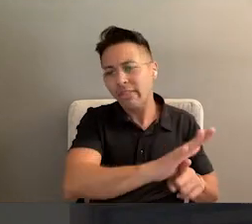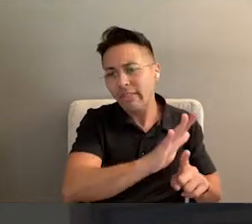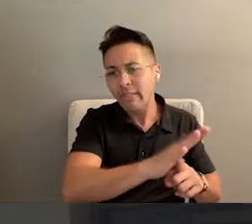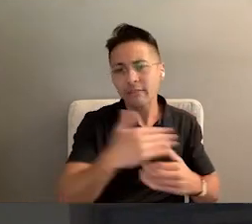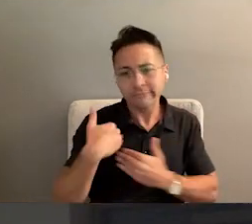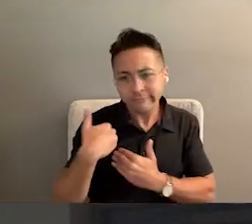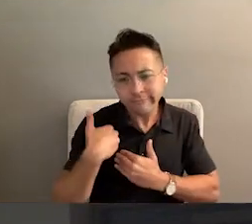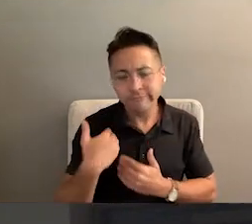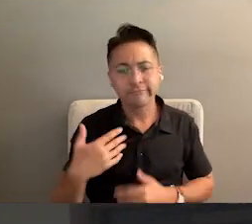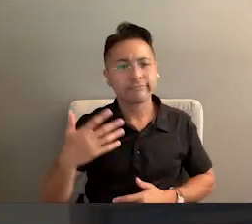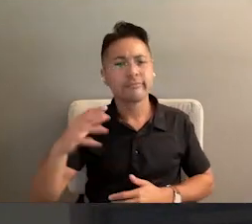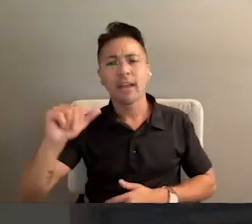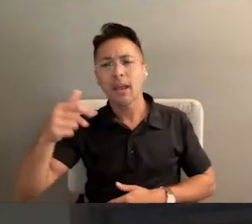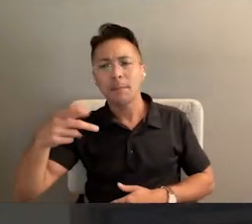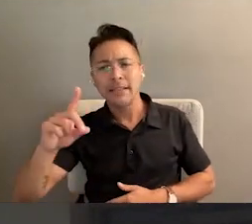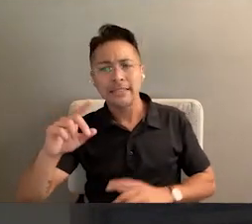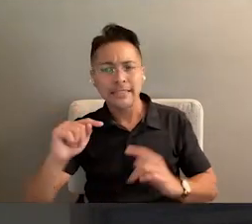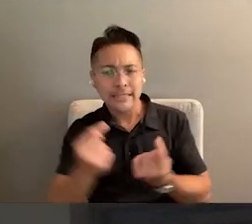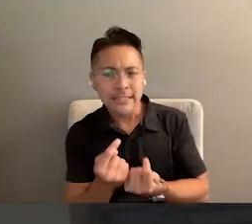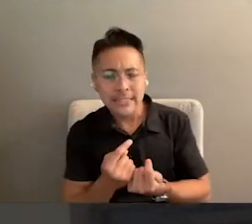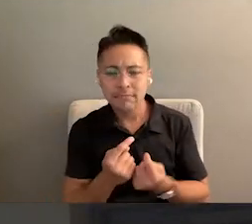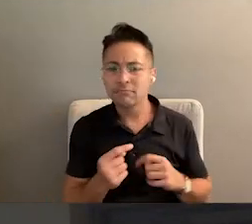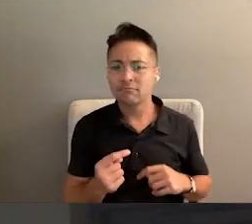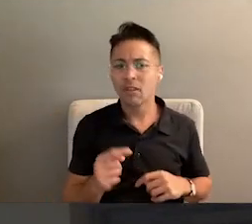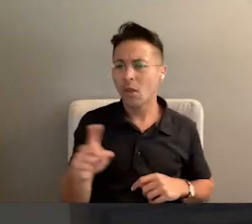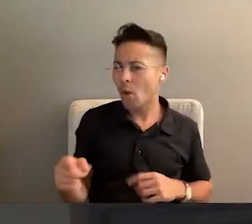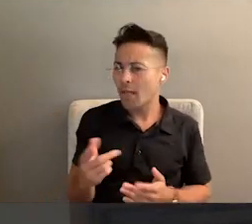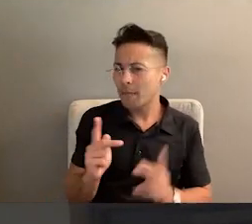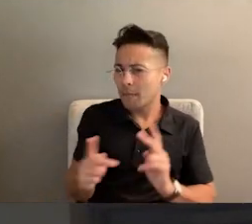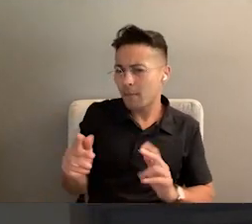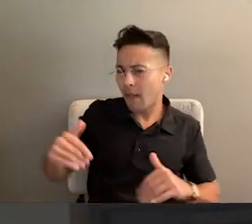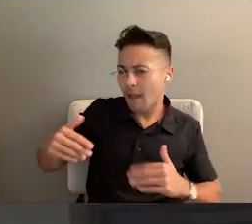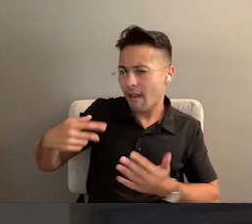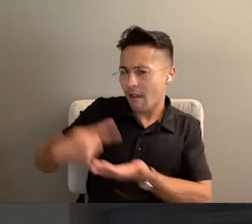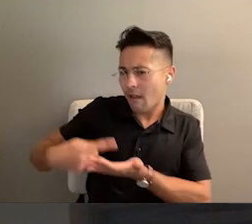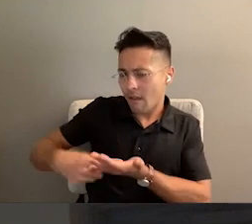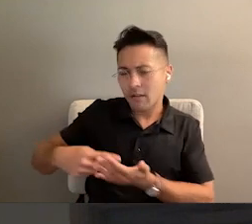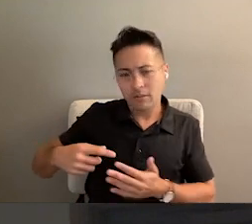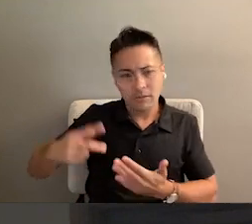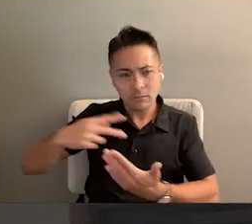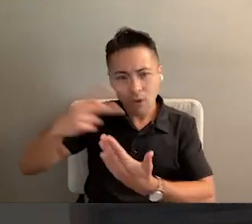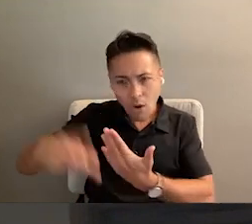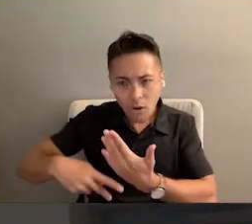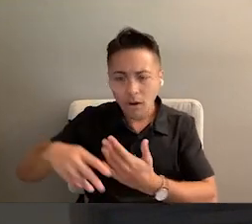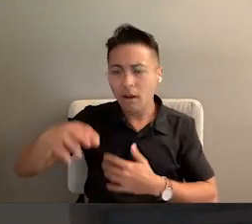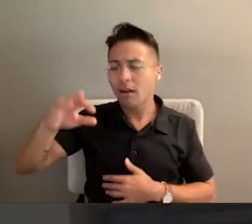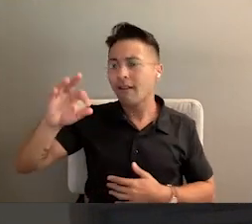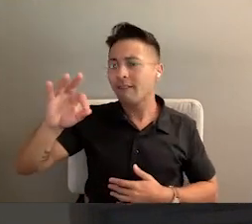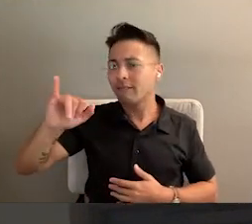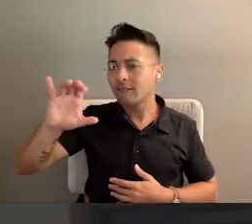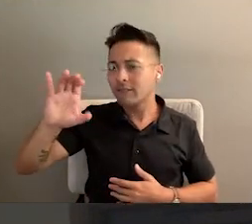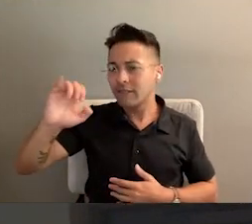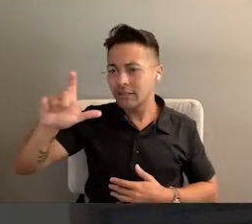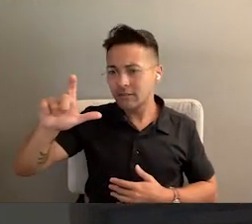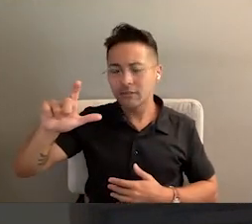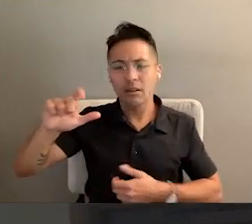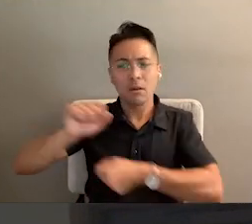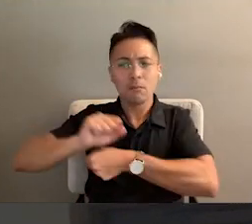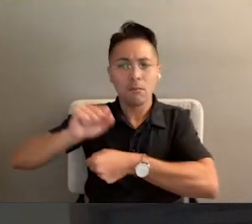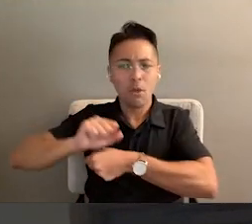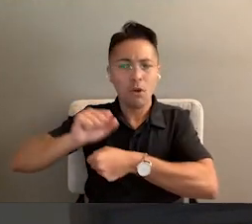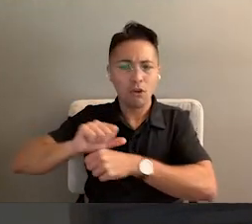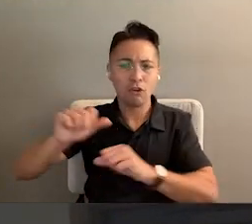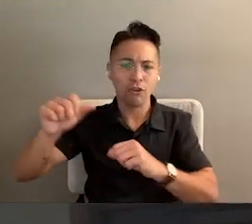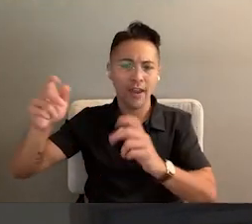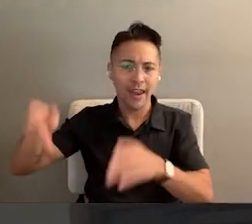consultant, again, we talked about their roles. I think we've talked about the APD team. The only people on this list we haven't talked about is the Fiscal. This is